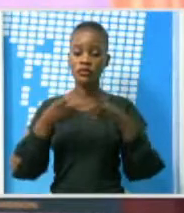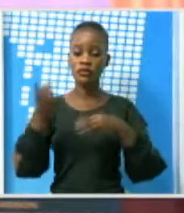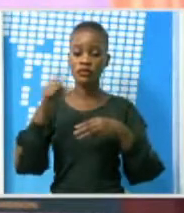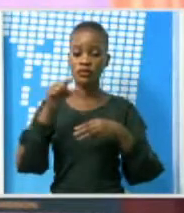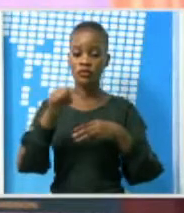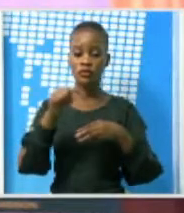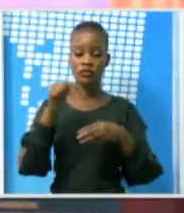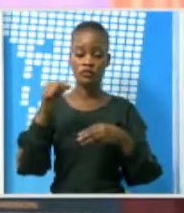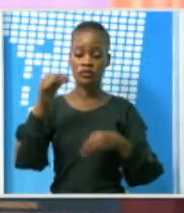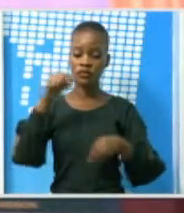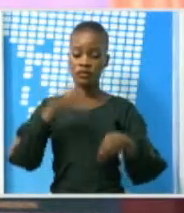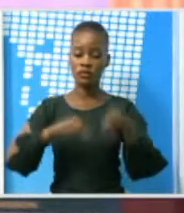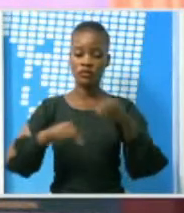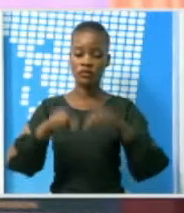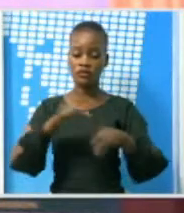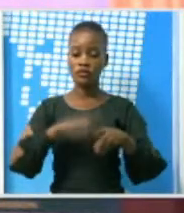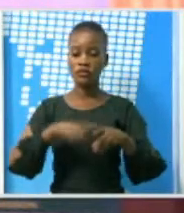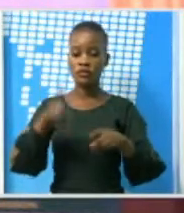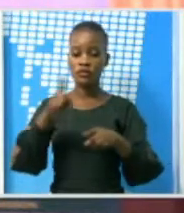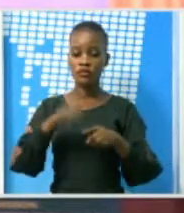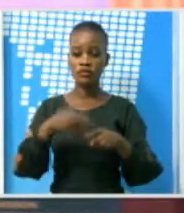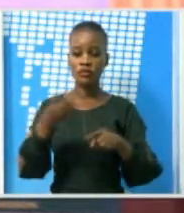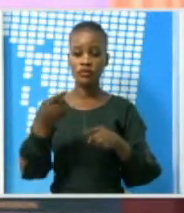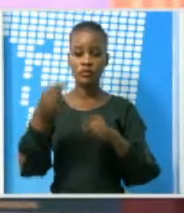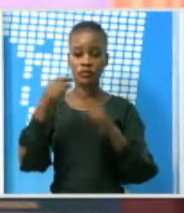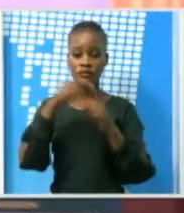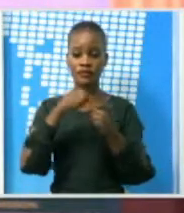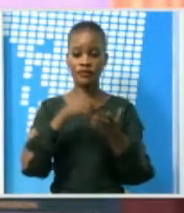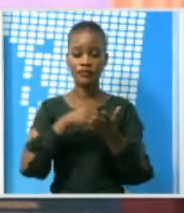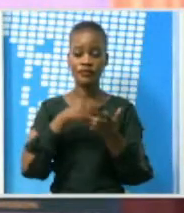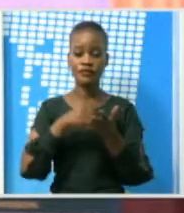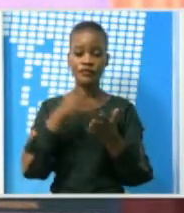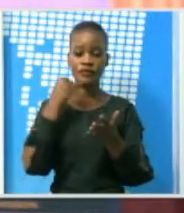injecting additional funding.